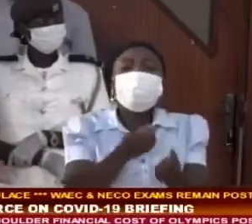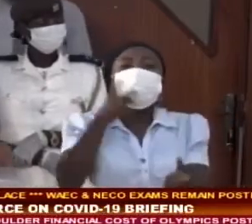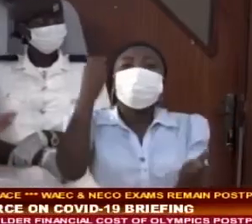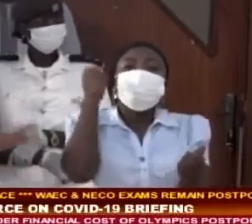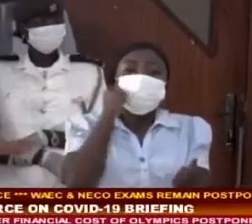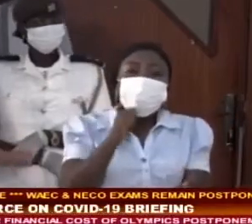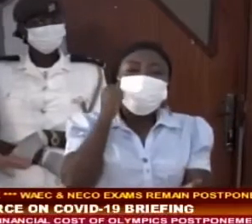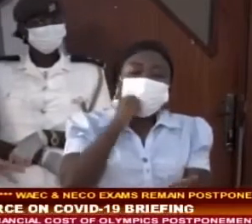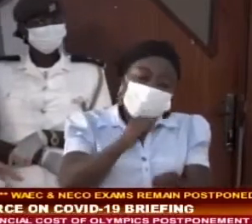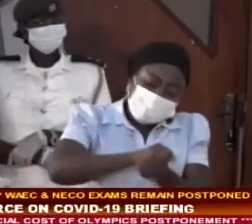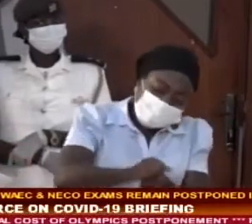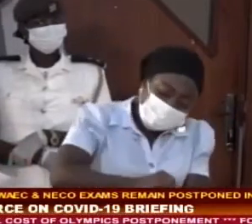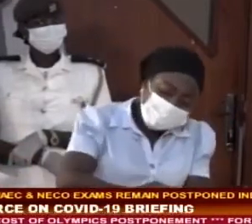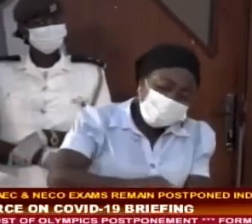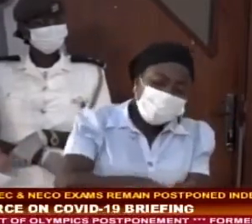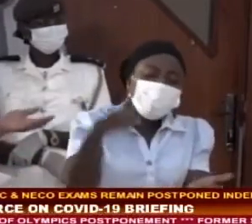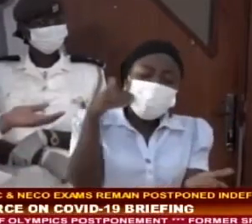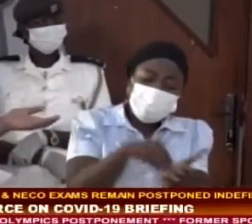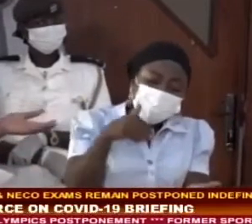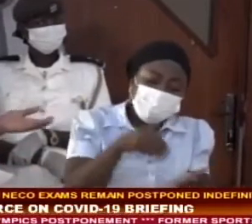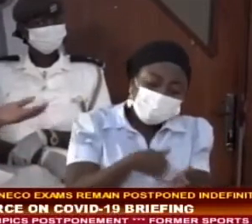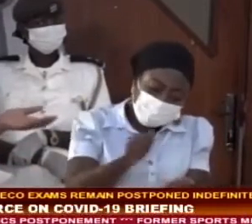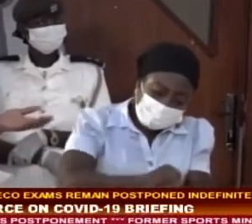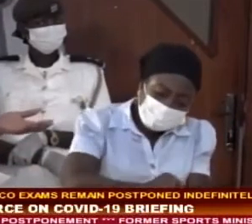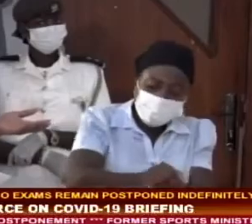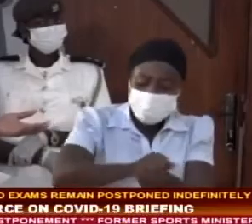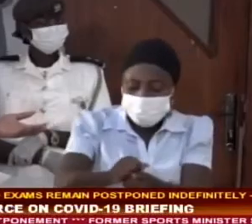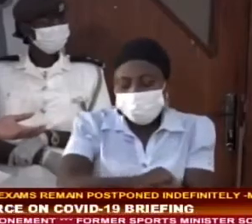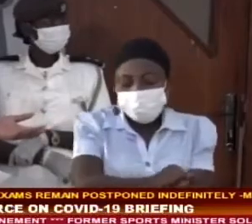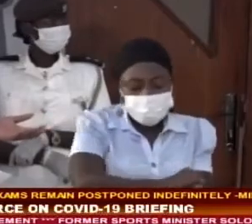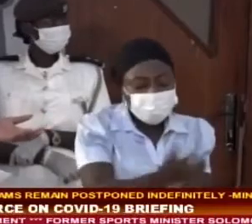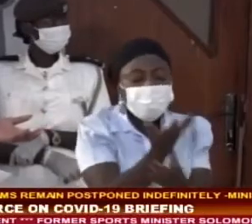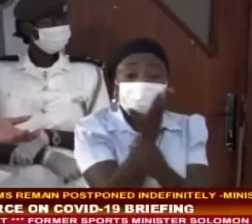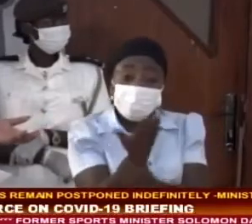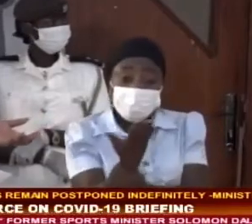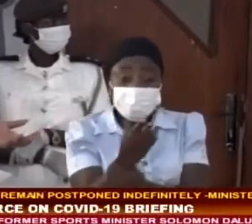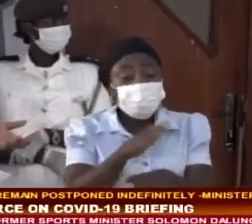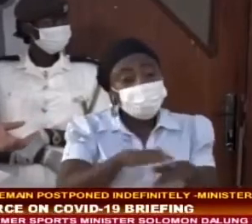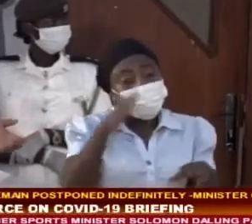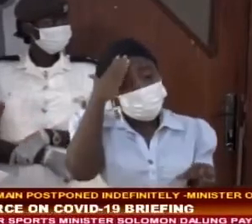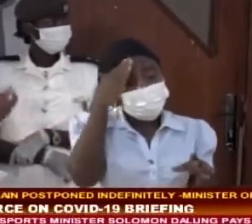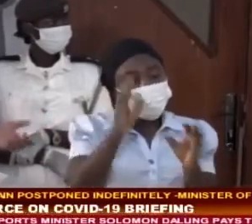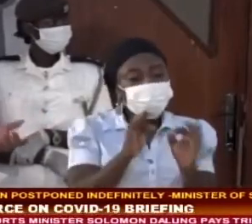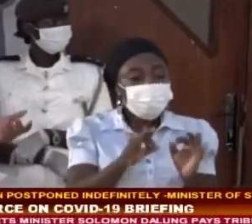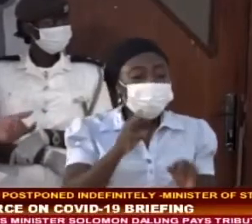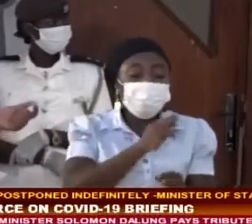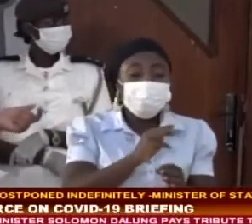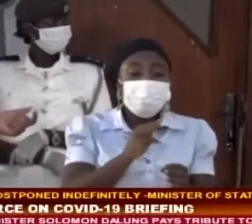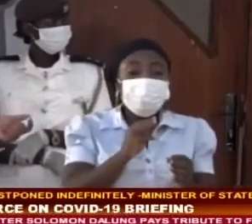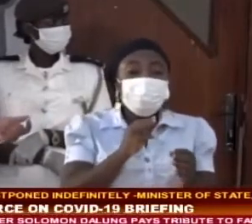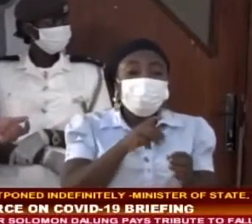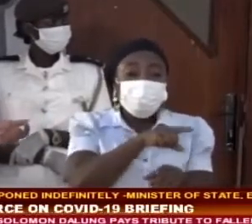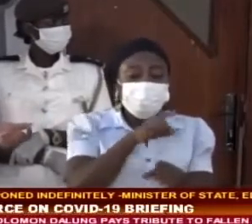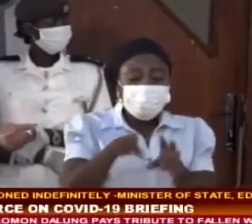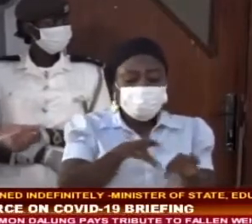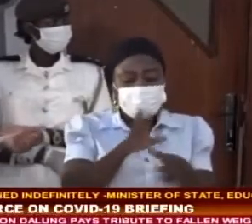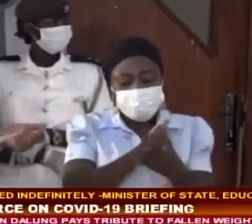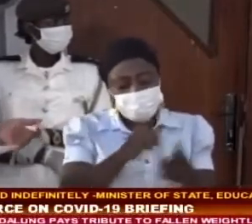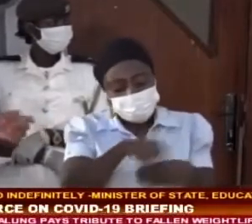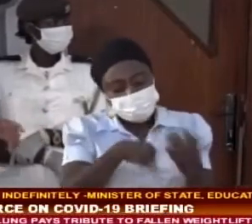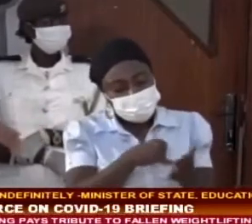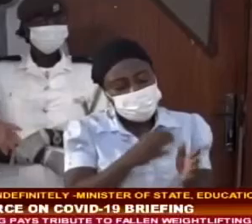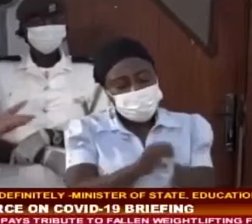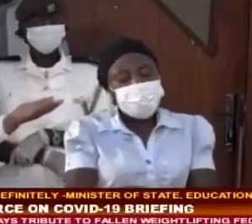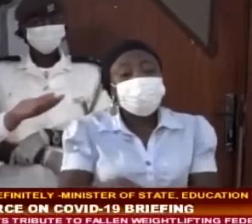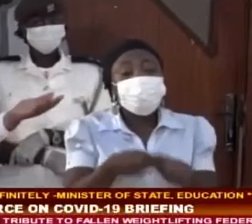hands, which these people do not have. I don't know if your ministry is doing something in that regard to provide potable water for these people.